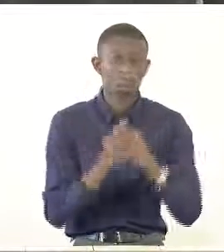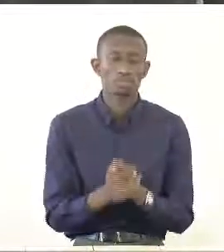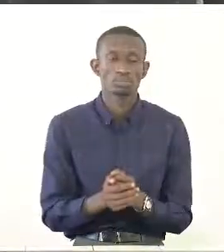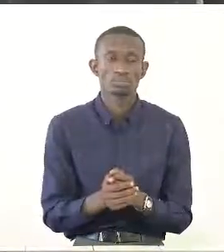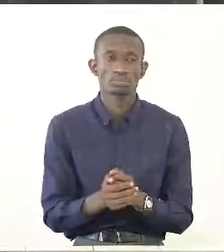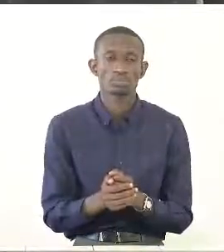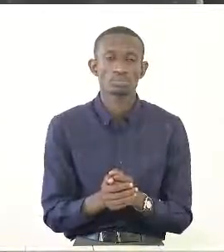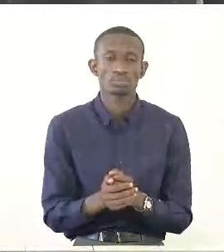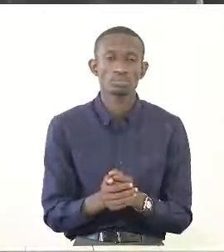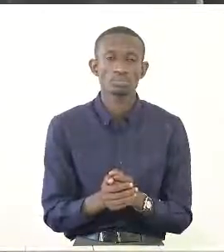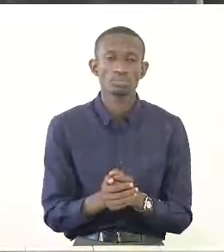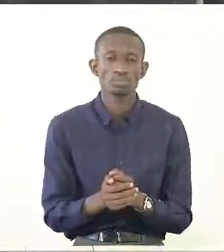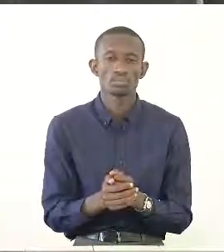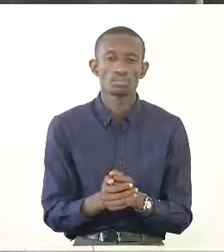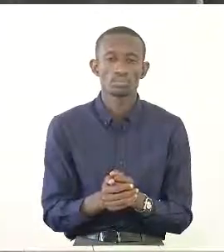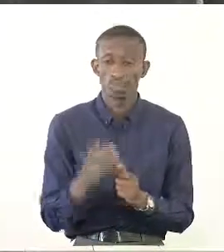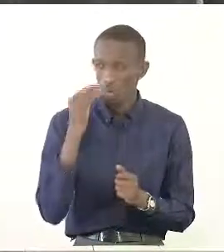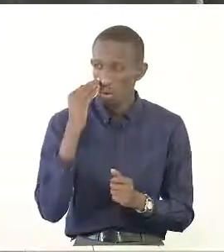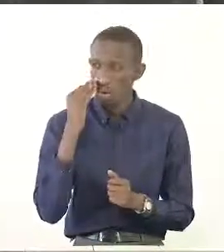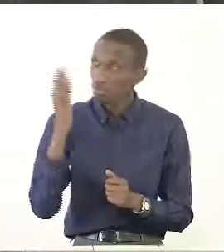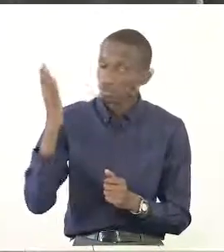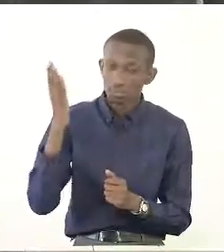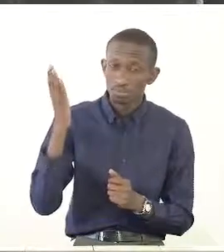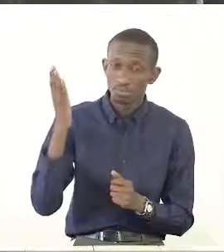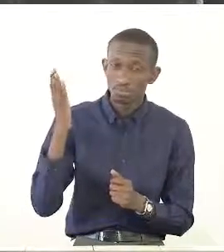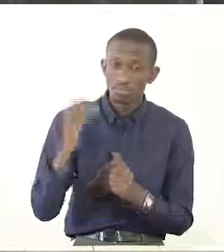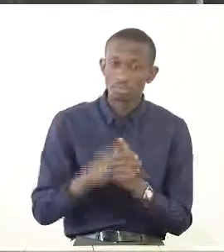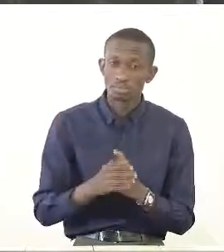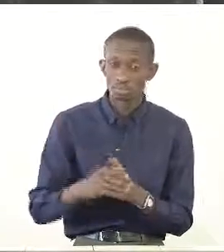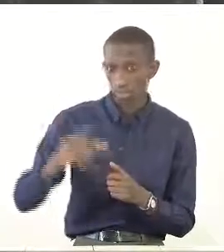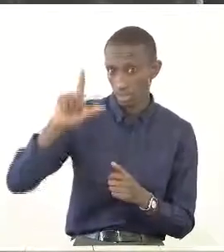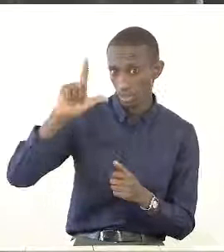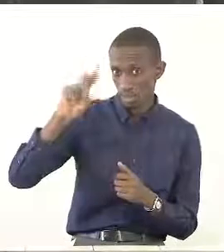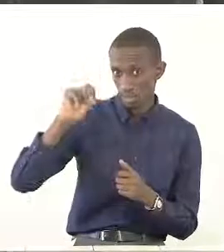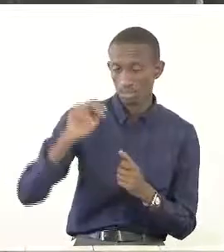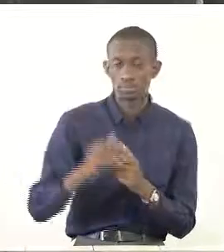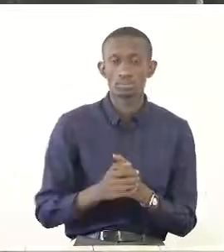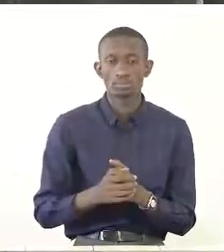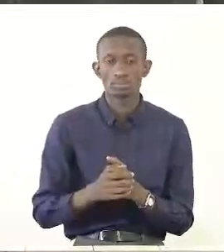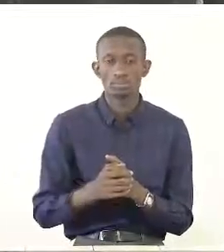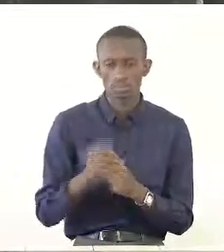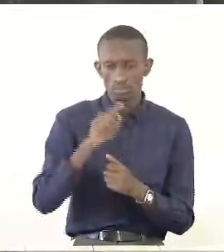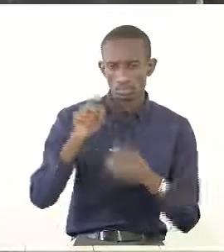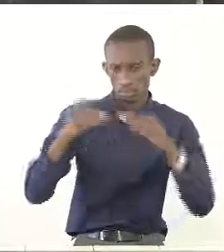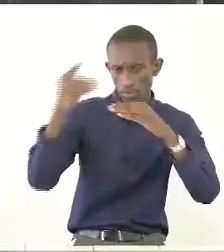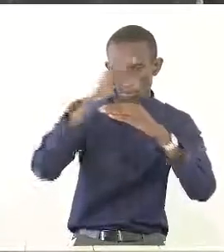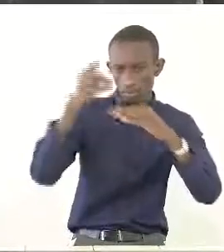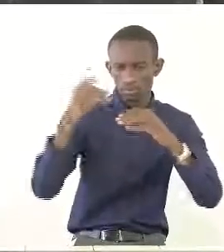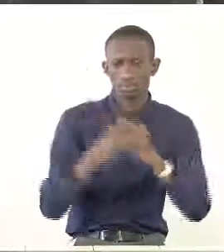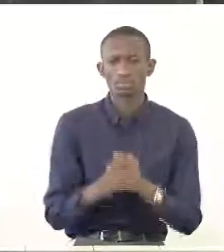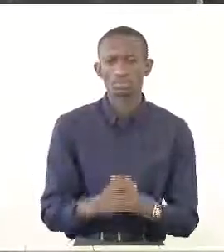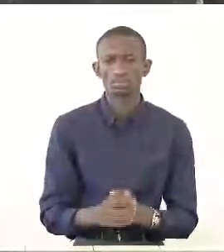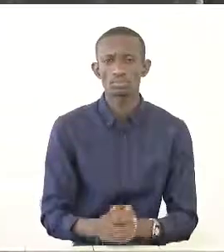that this is ln of the denominator we have there, it means